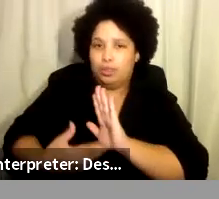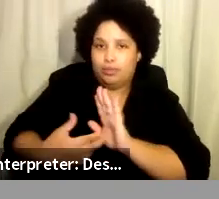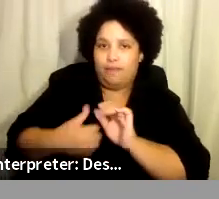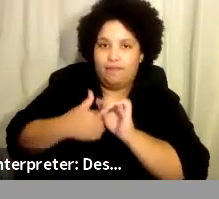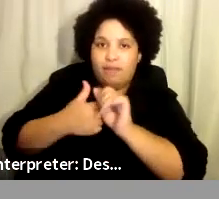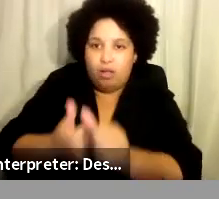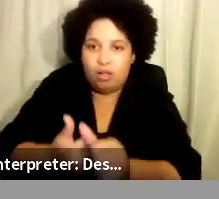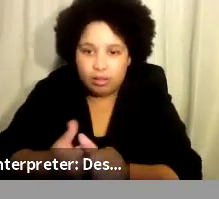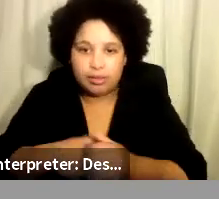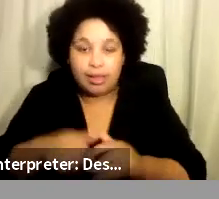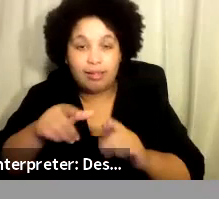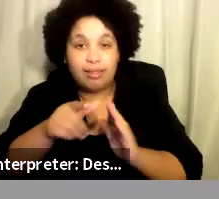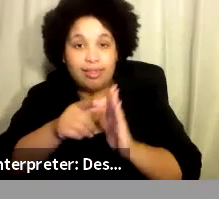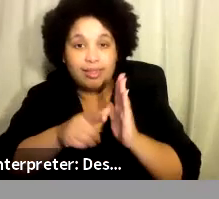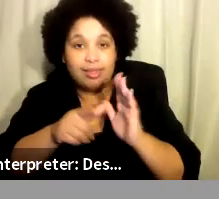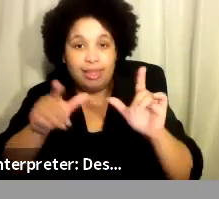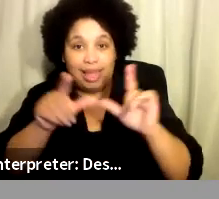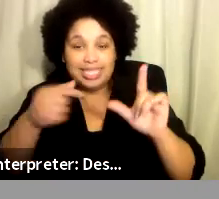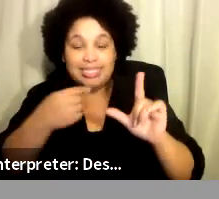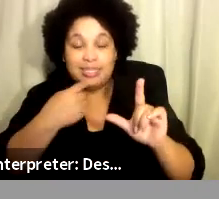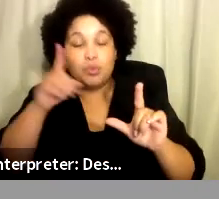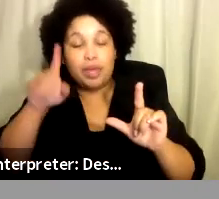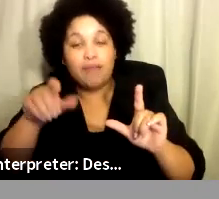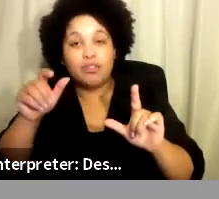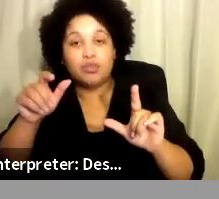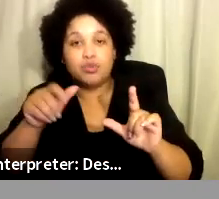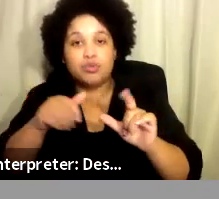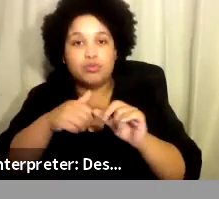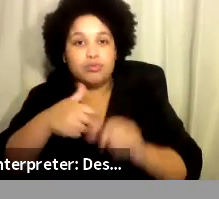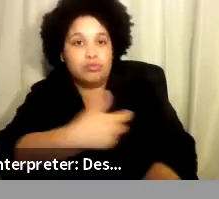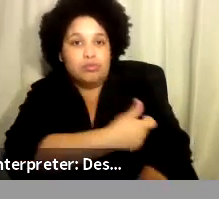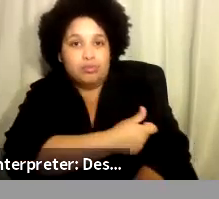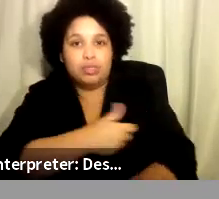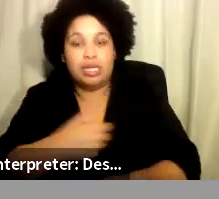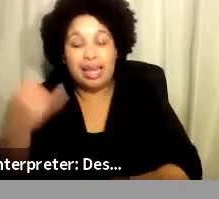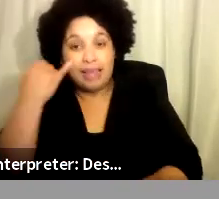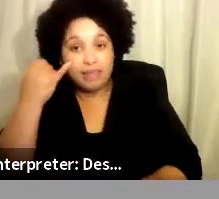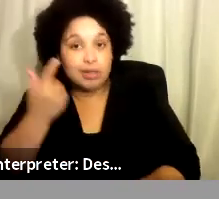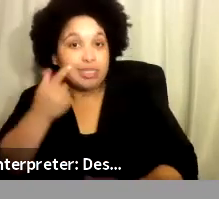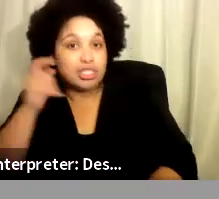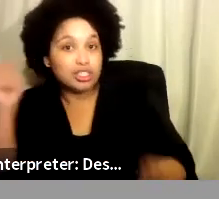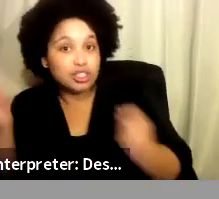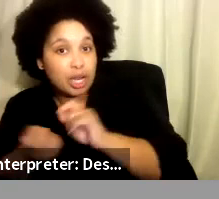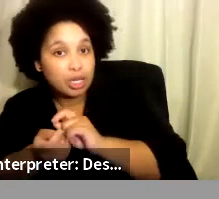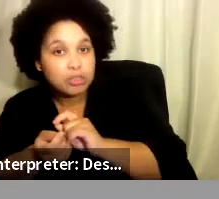ago, licensing said that all kids had to be immunized, but I can go back and double check if there's been a recent change to that.